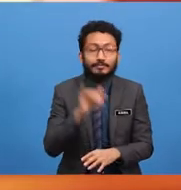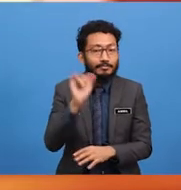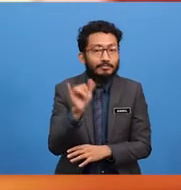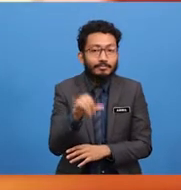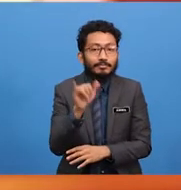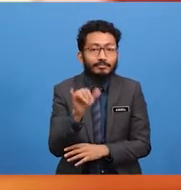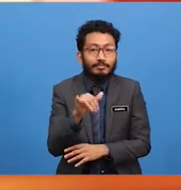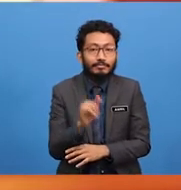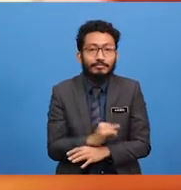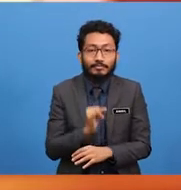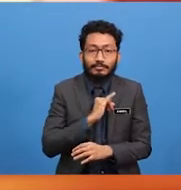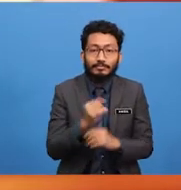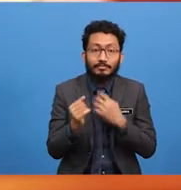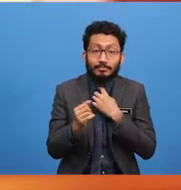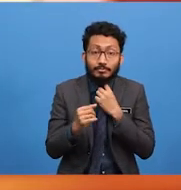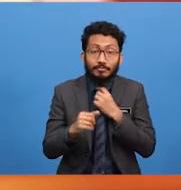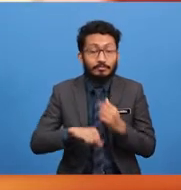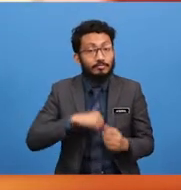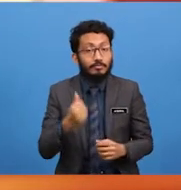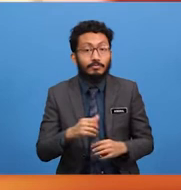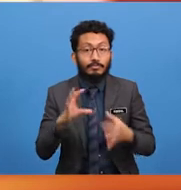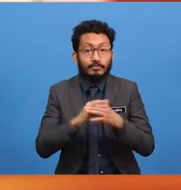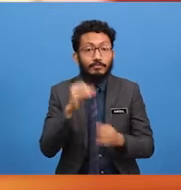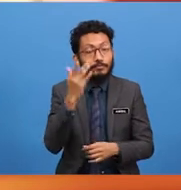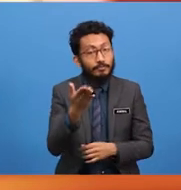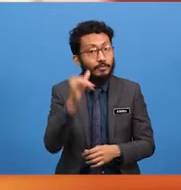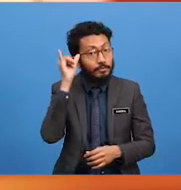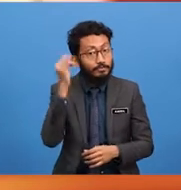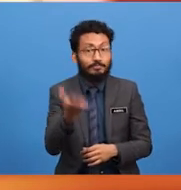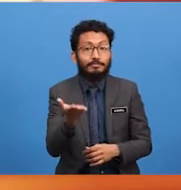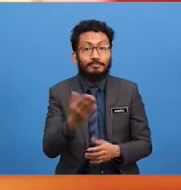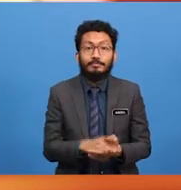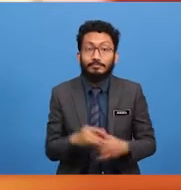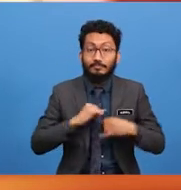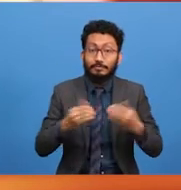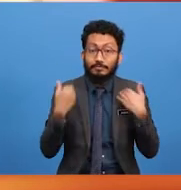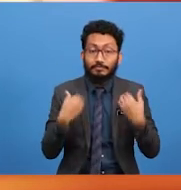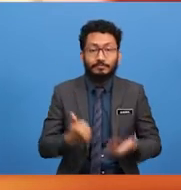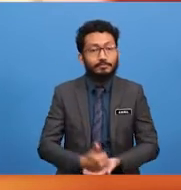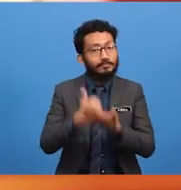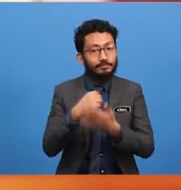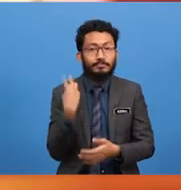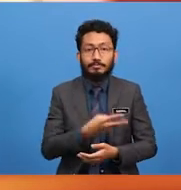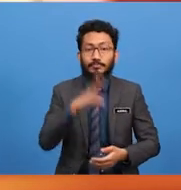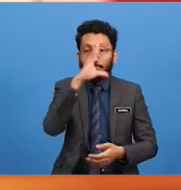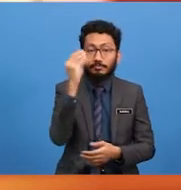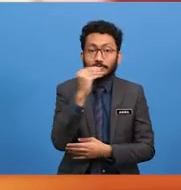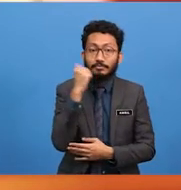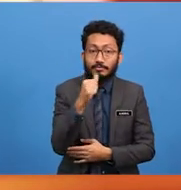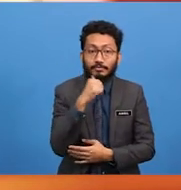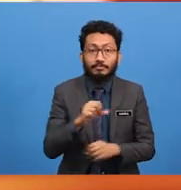Yes, I'm so proud of you, Yolo. You have helped our boys and girls out there